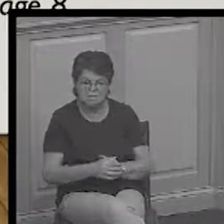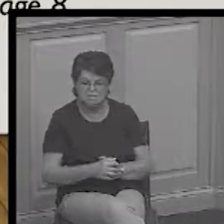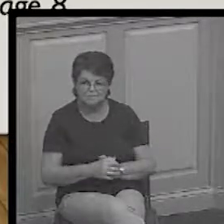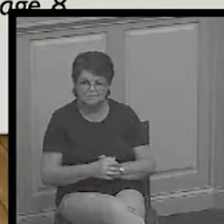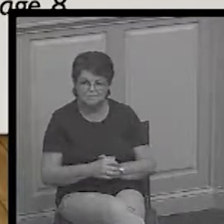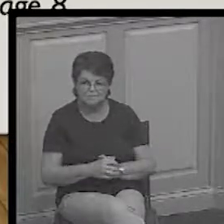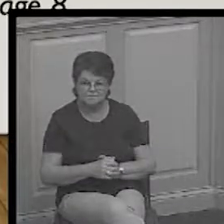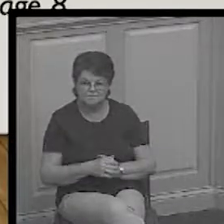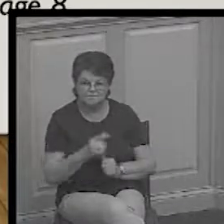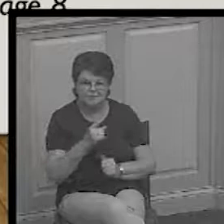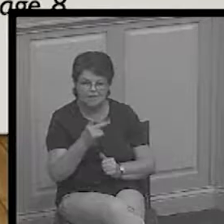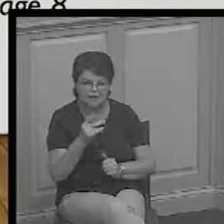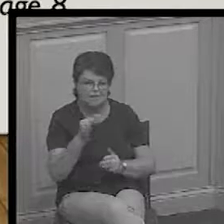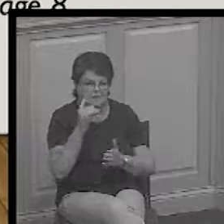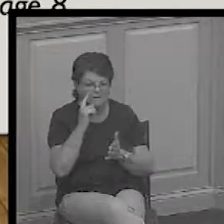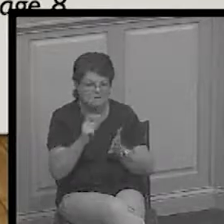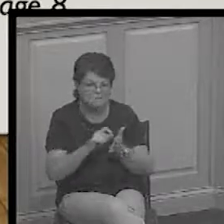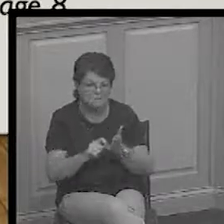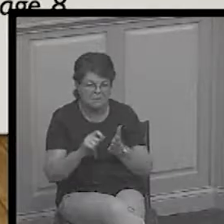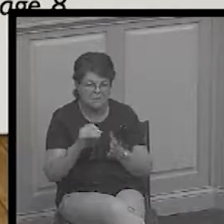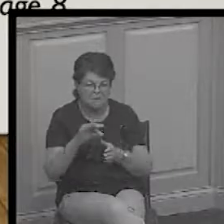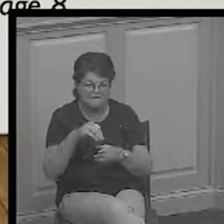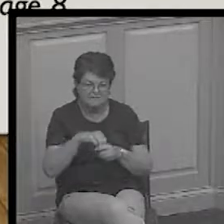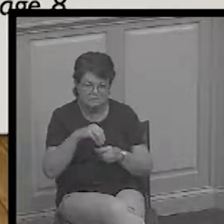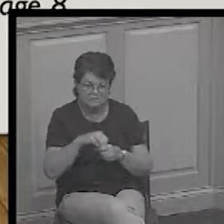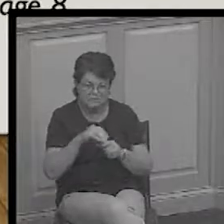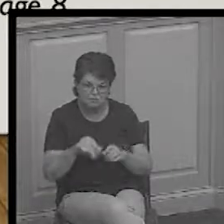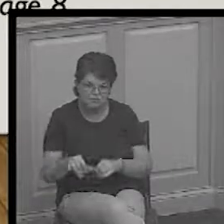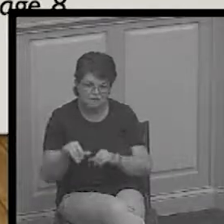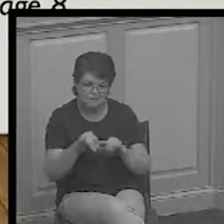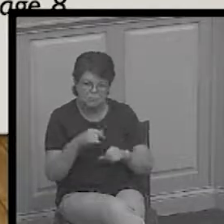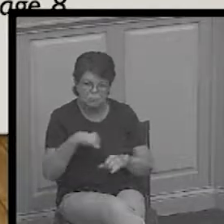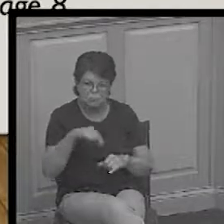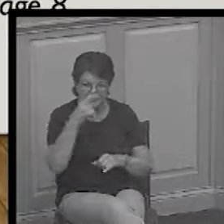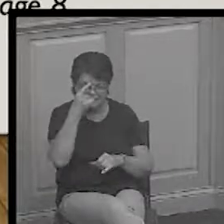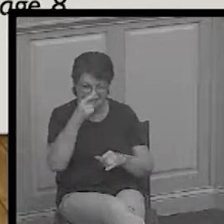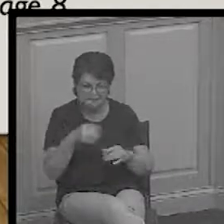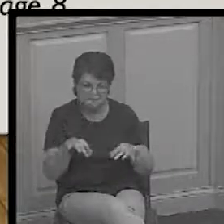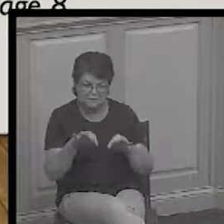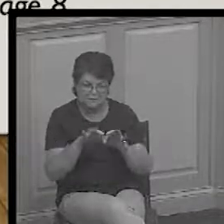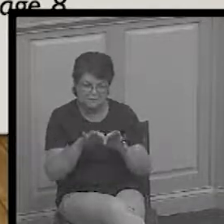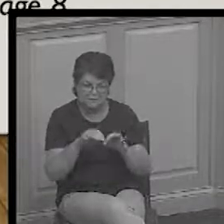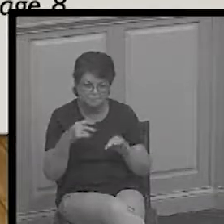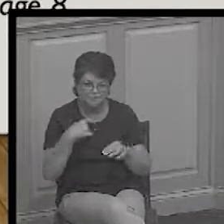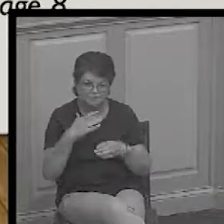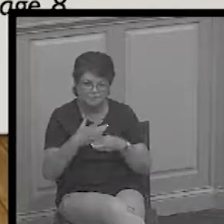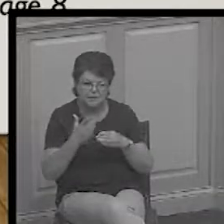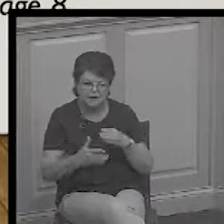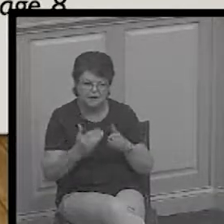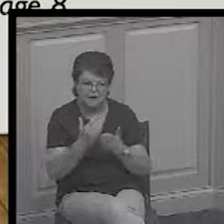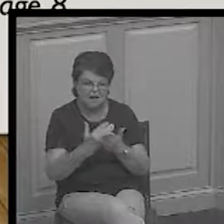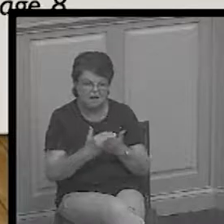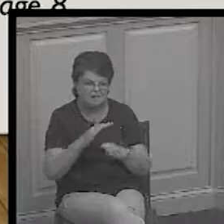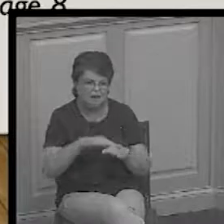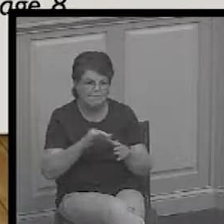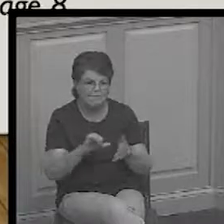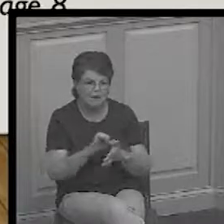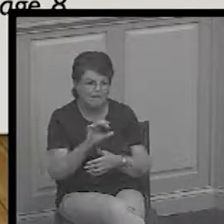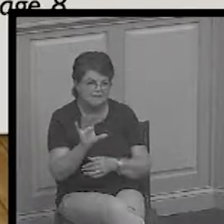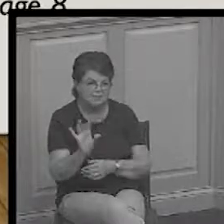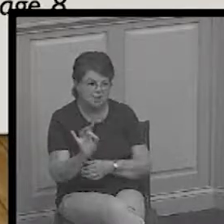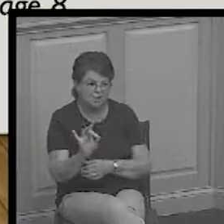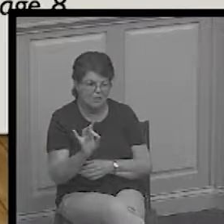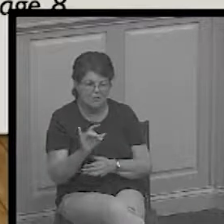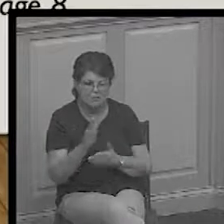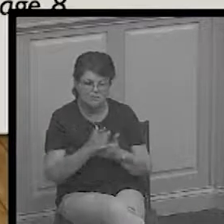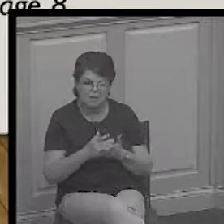Just a couple of the Secretary of Interior standards that we think are important. There's a complete list on page 8.